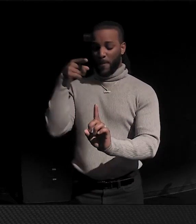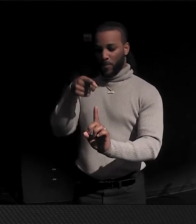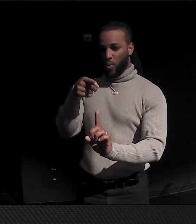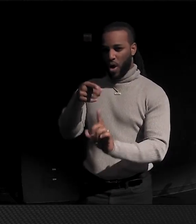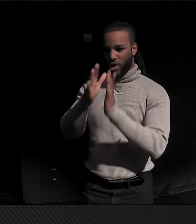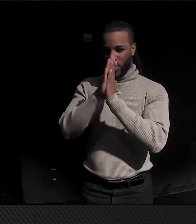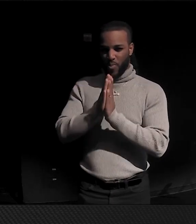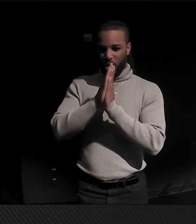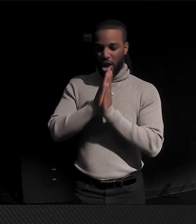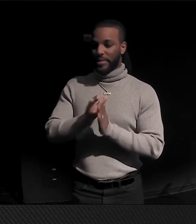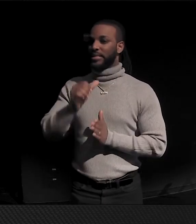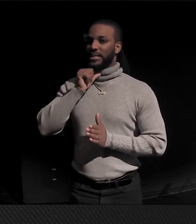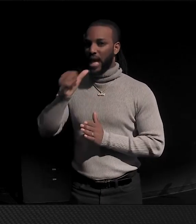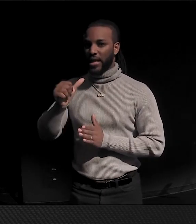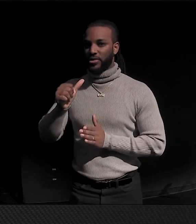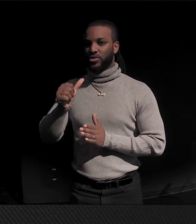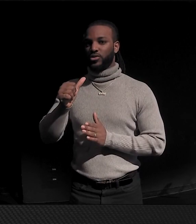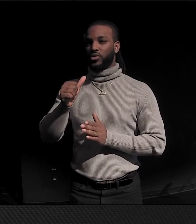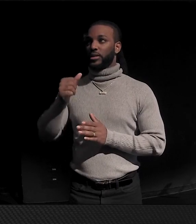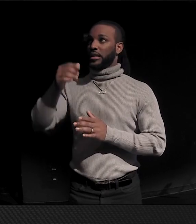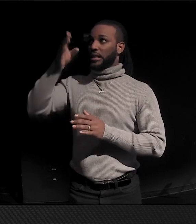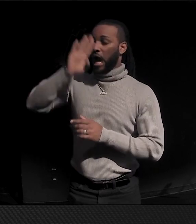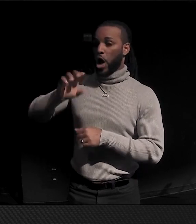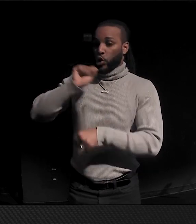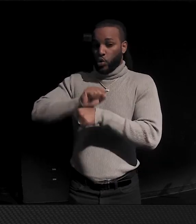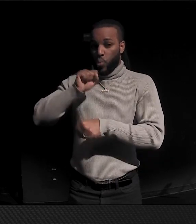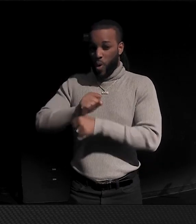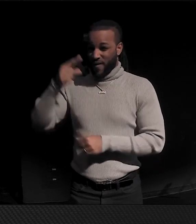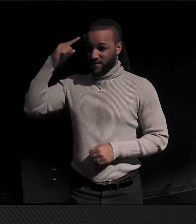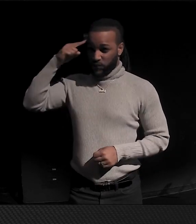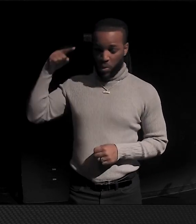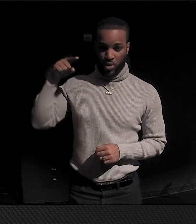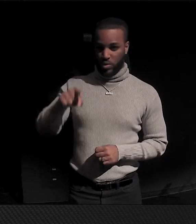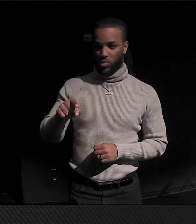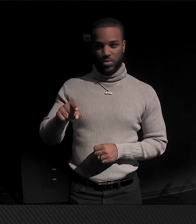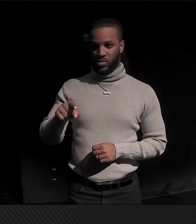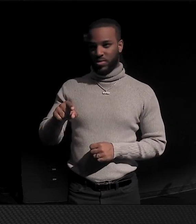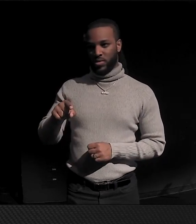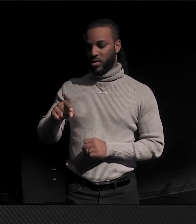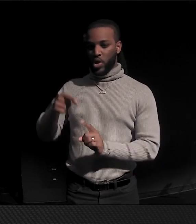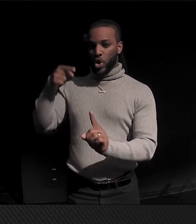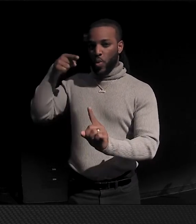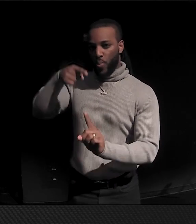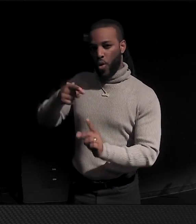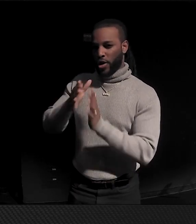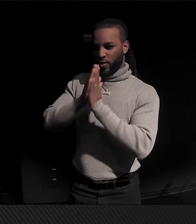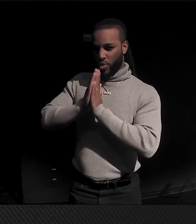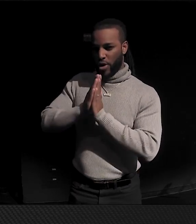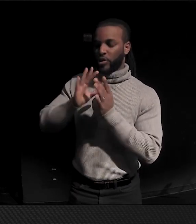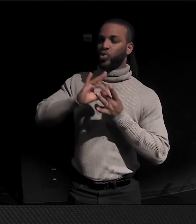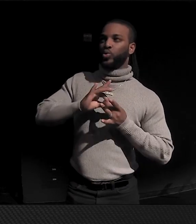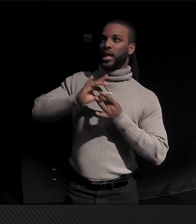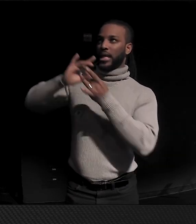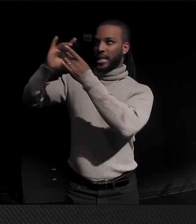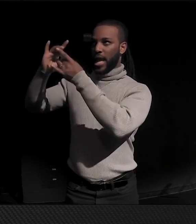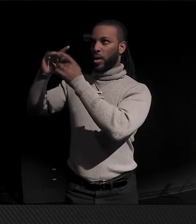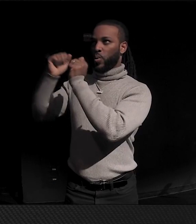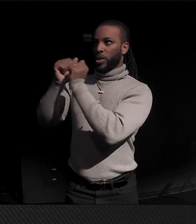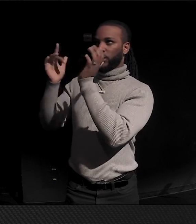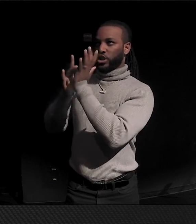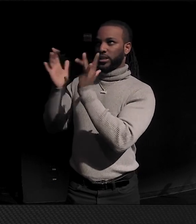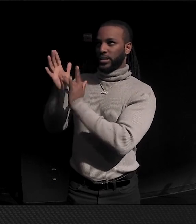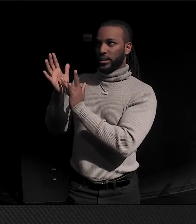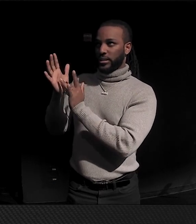is not to get God to work for us, but the point of prayer is to connect with Jesus, connect with him in